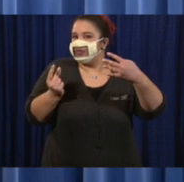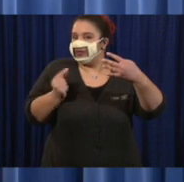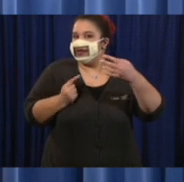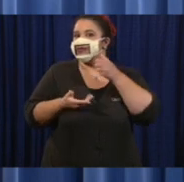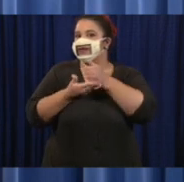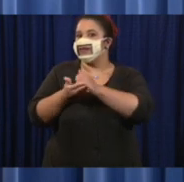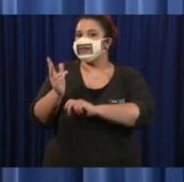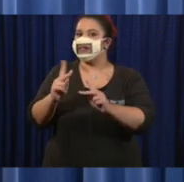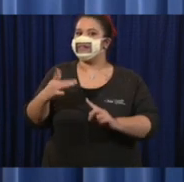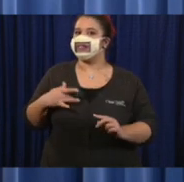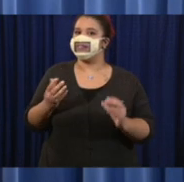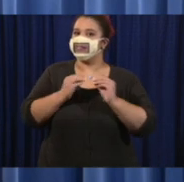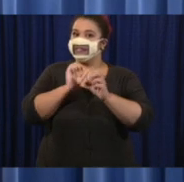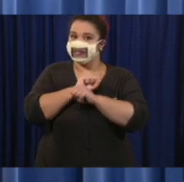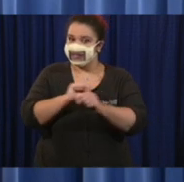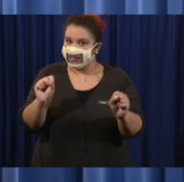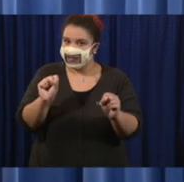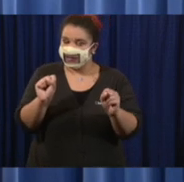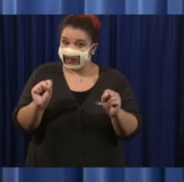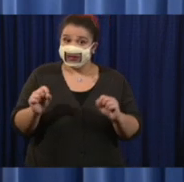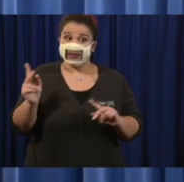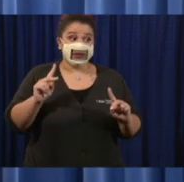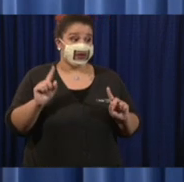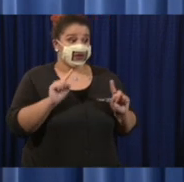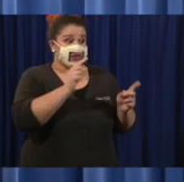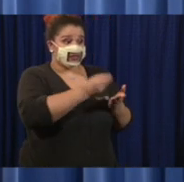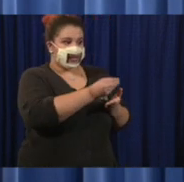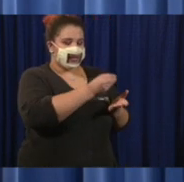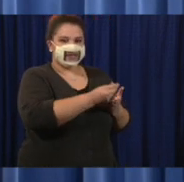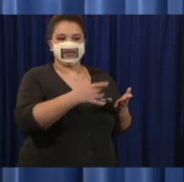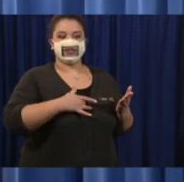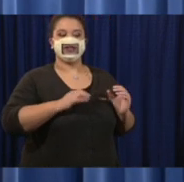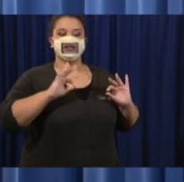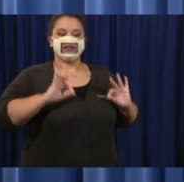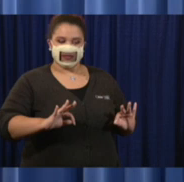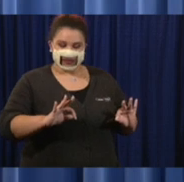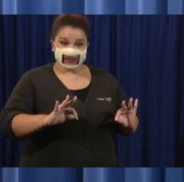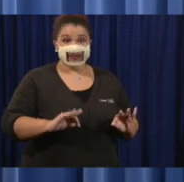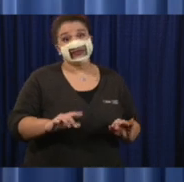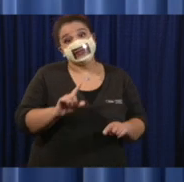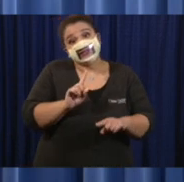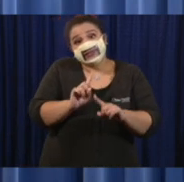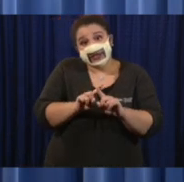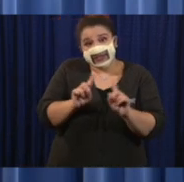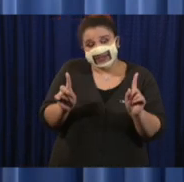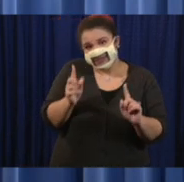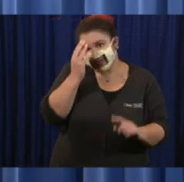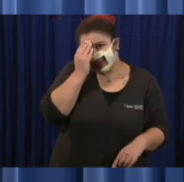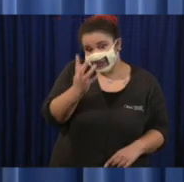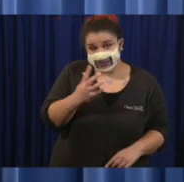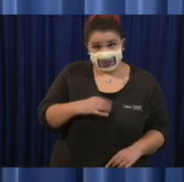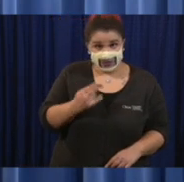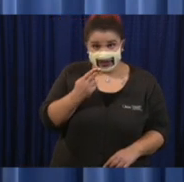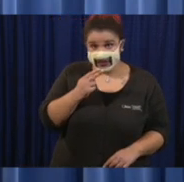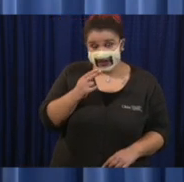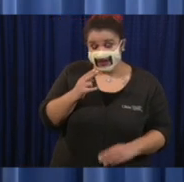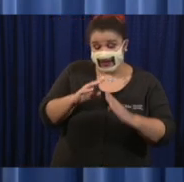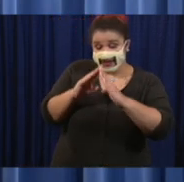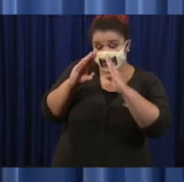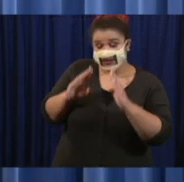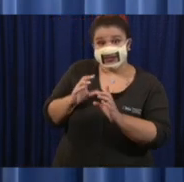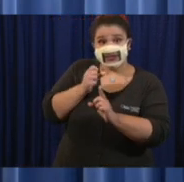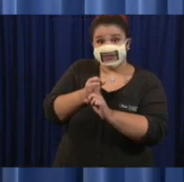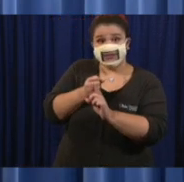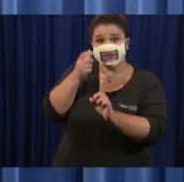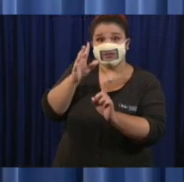Yet we still can't seem to keep the coronavirus out of the White House. How can Ohioans know that the recommended protocols will